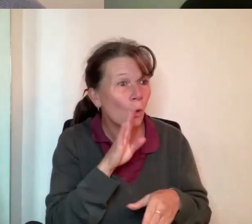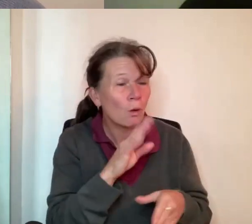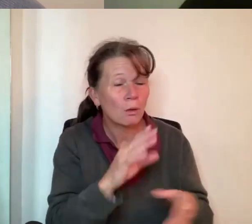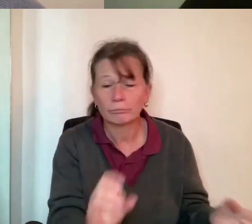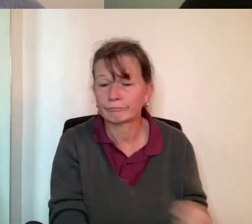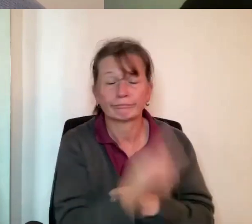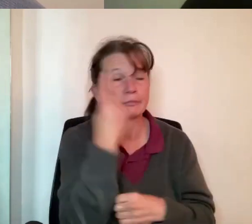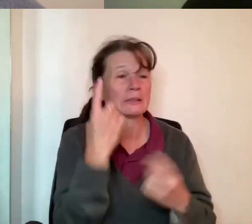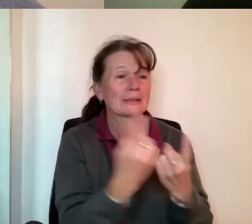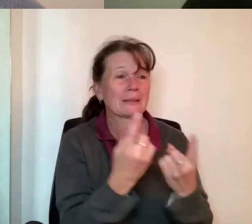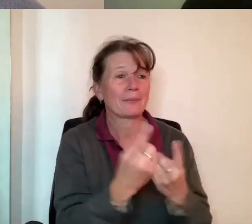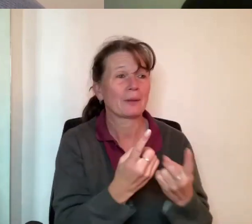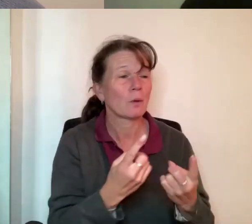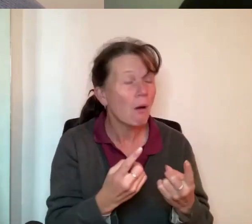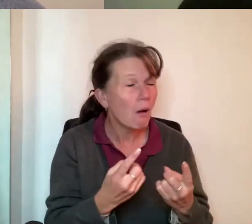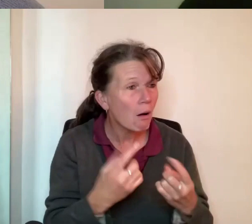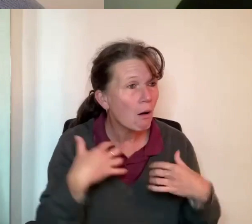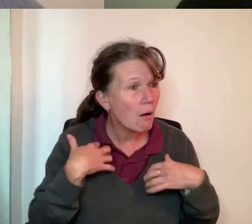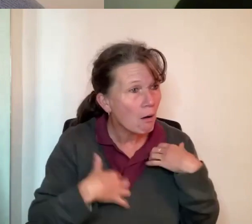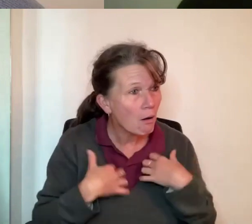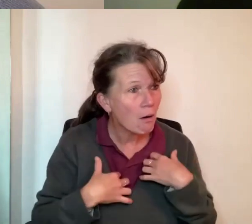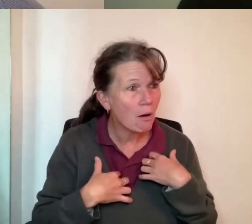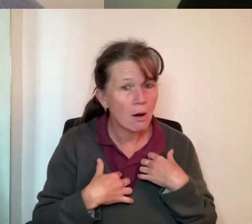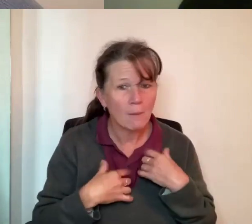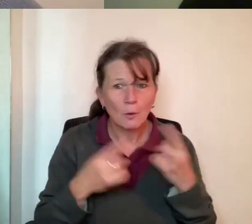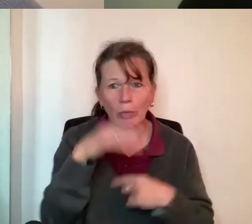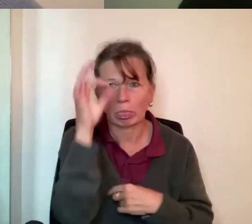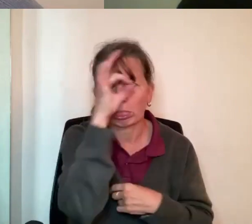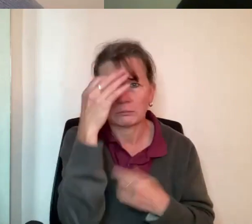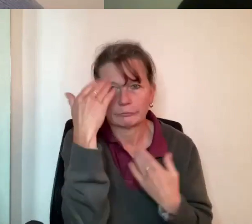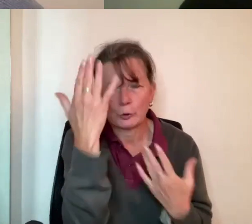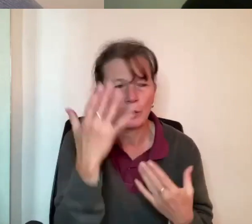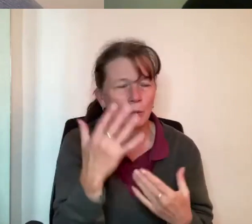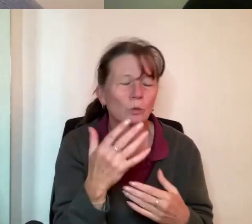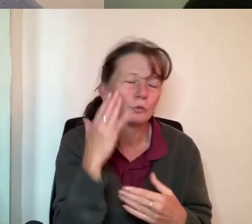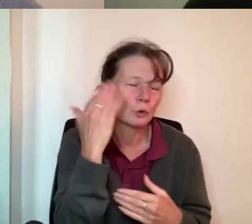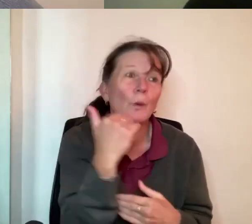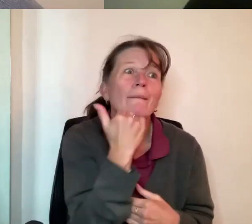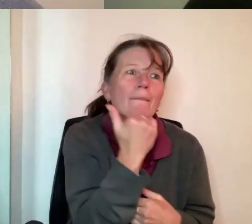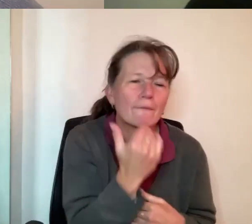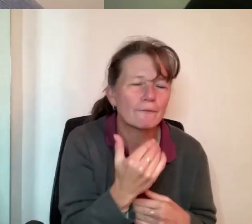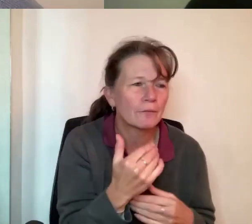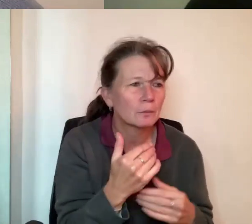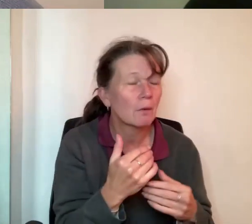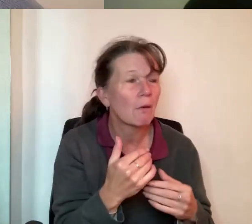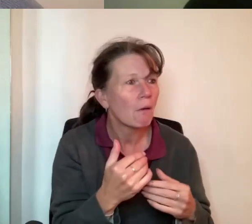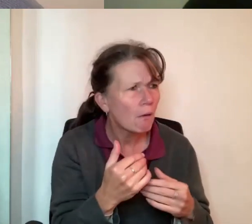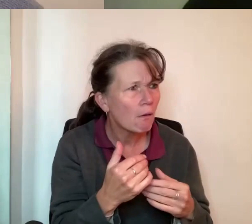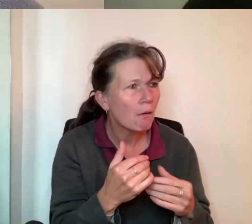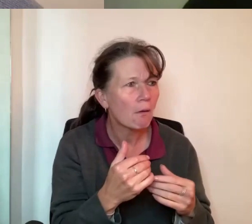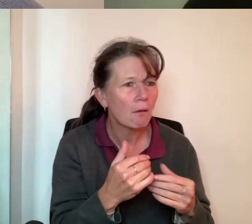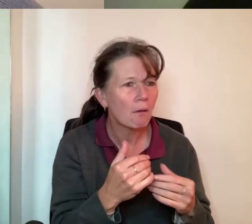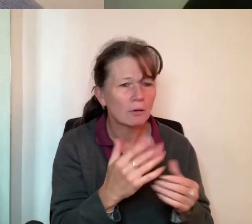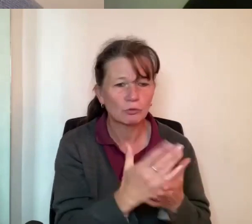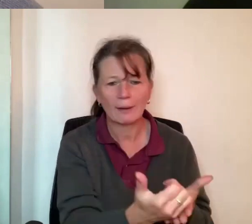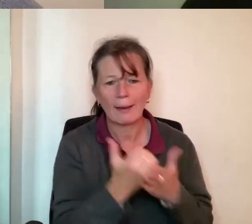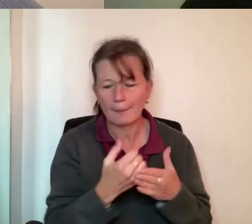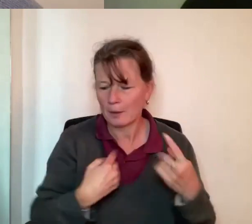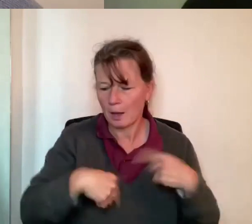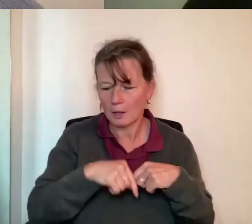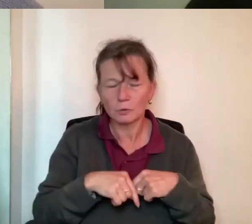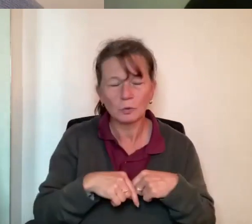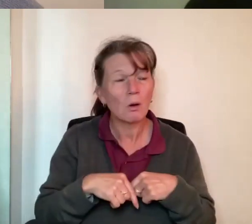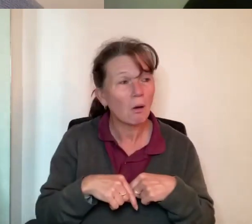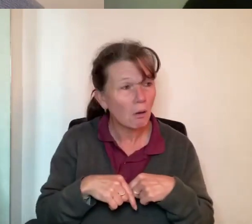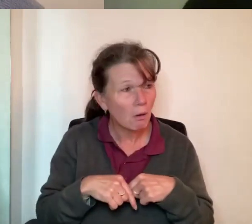and interested by, but that we don't know about, or that we don't know enough about. And it's really helped us then to